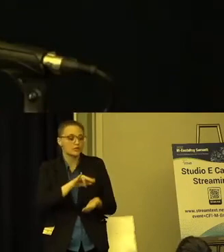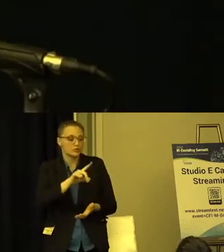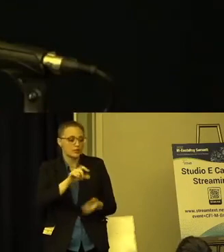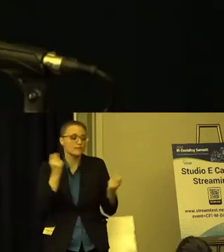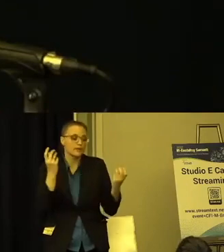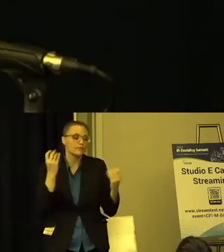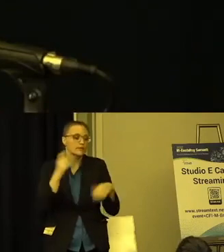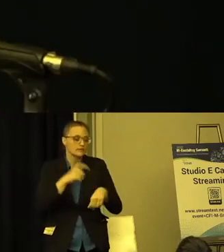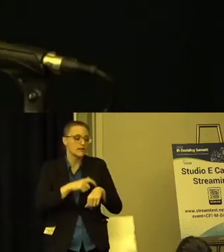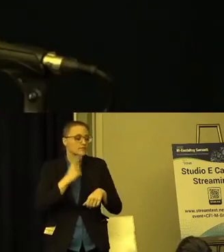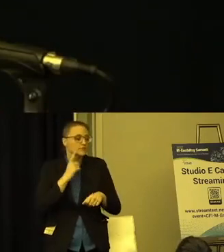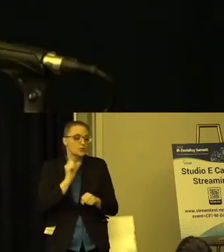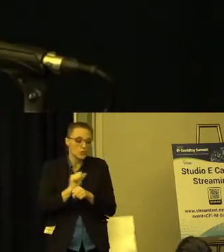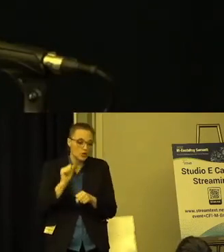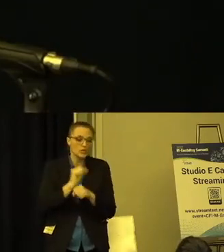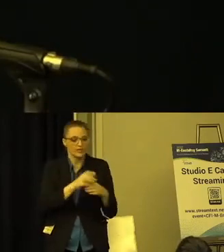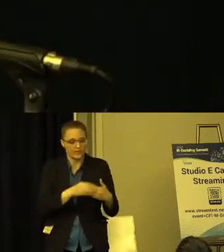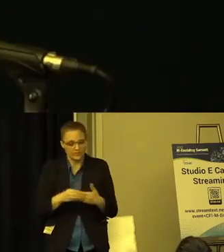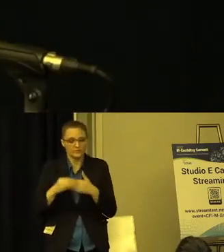your leadership over so many.